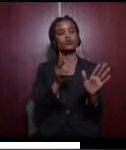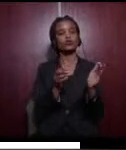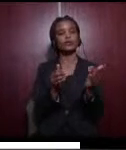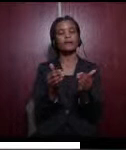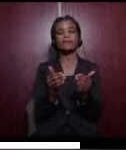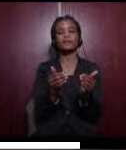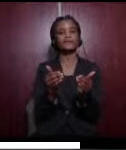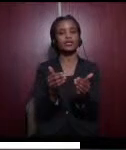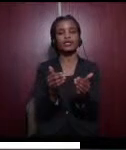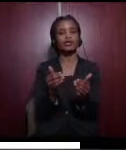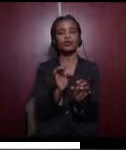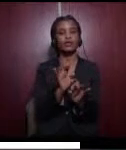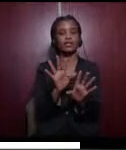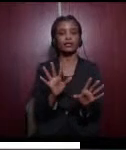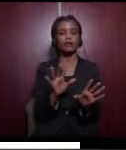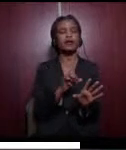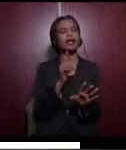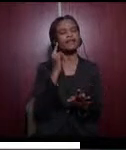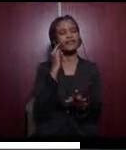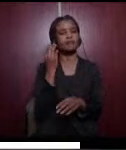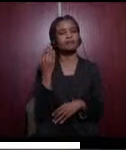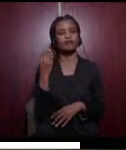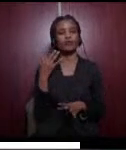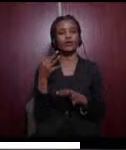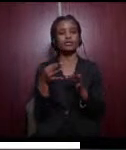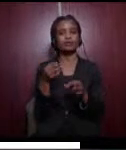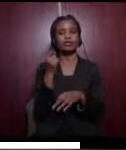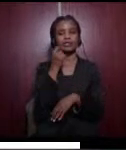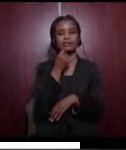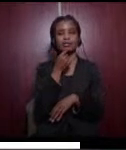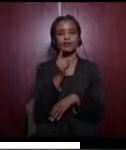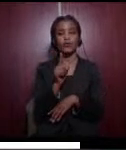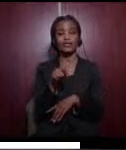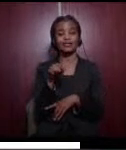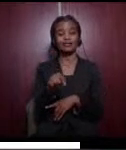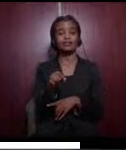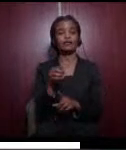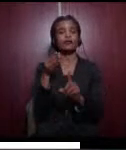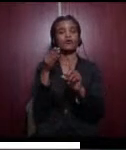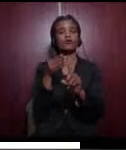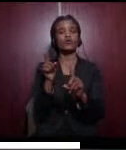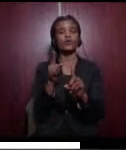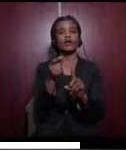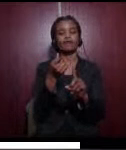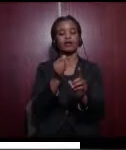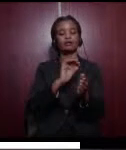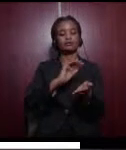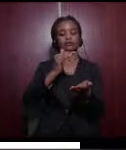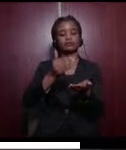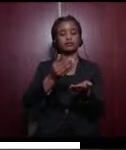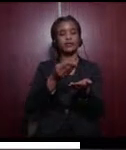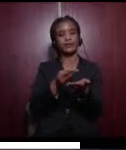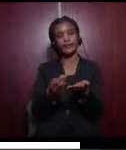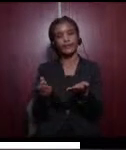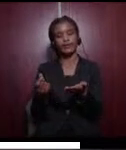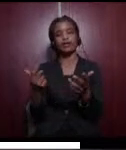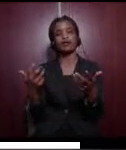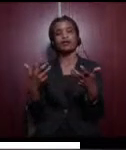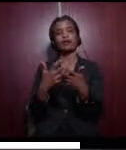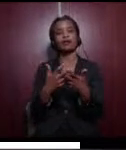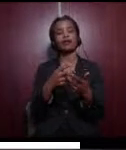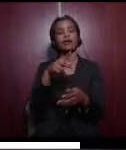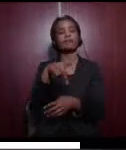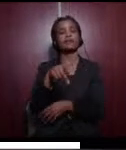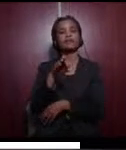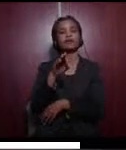I think earlier on I mentioned that the main purpose is to dissolve these funds, align the funds with the PFMA, the Disaster Management